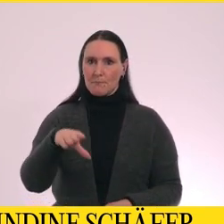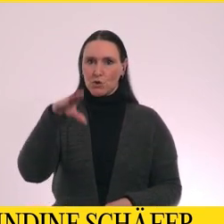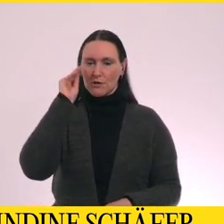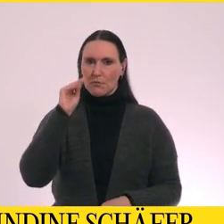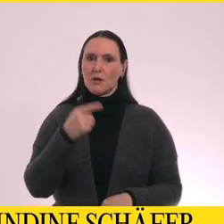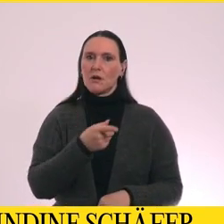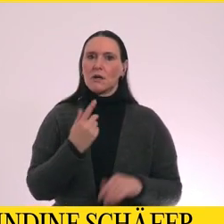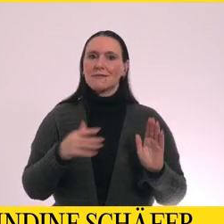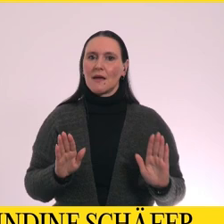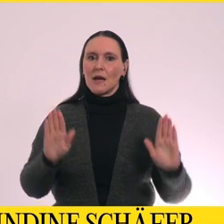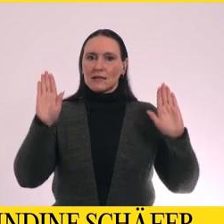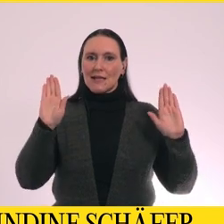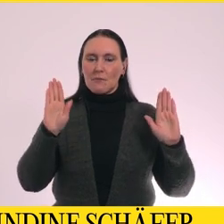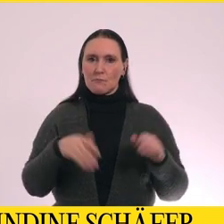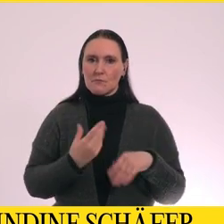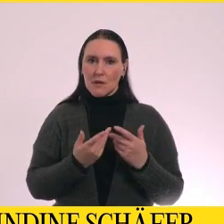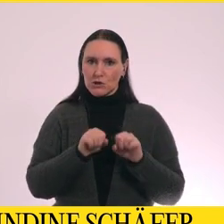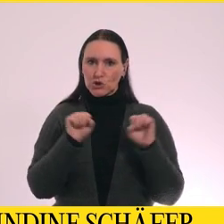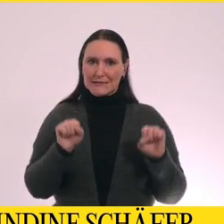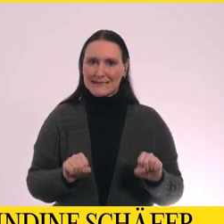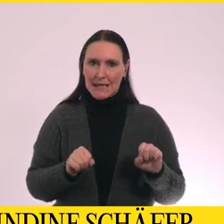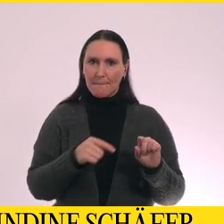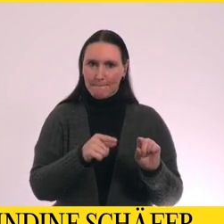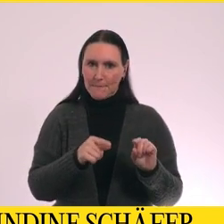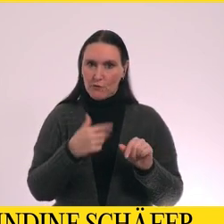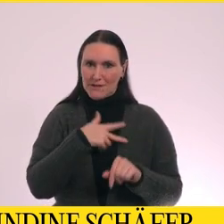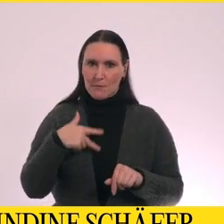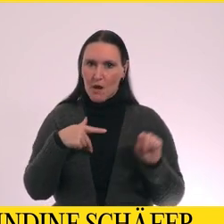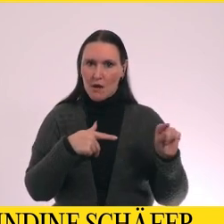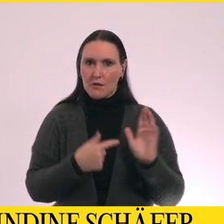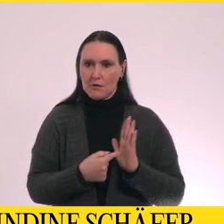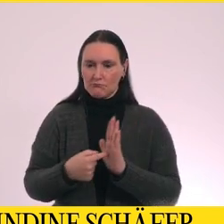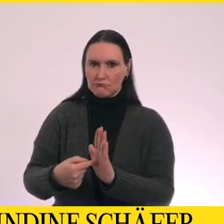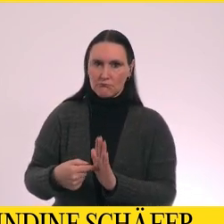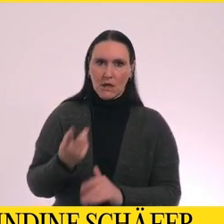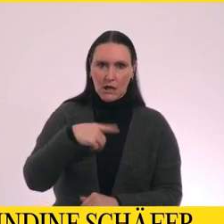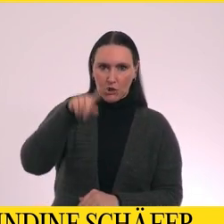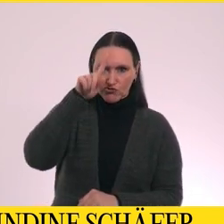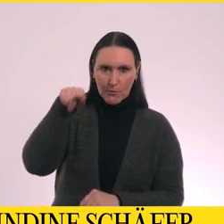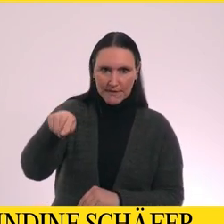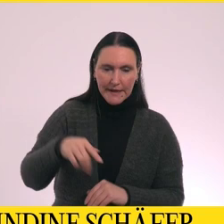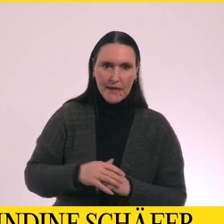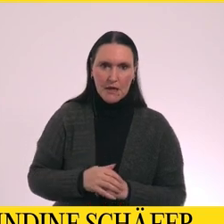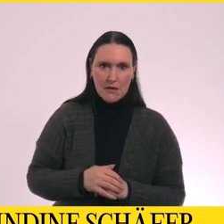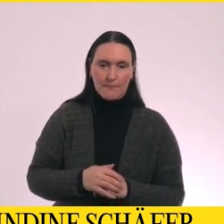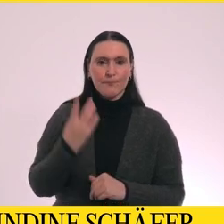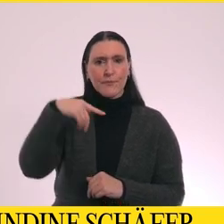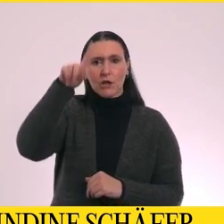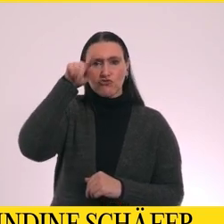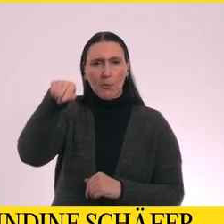asylum model and show it in Germany and show the big contrast and the big